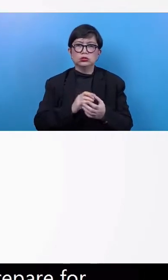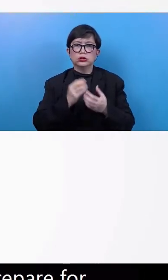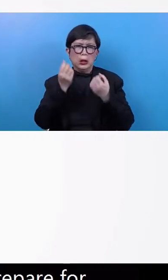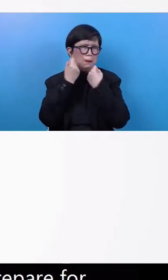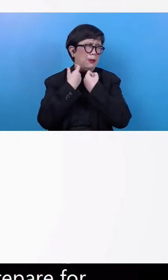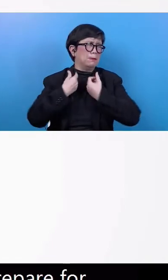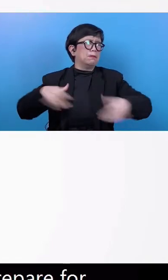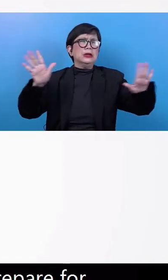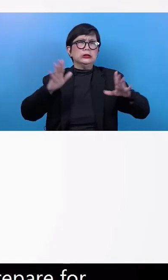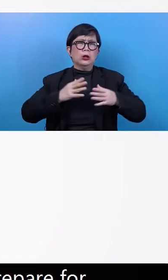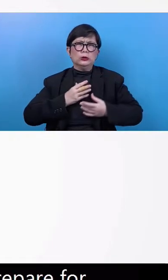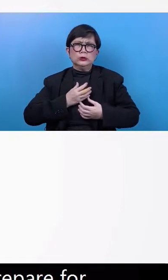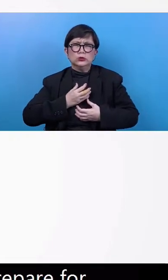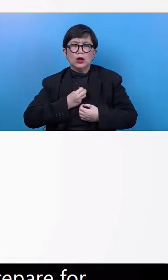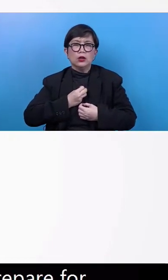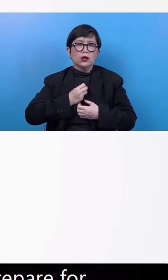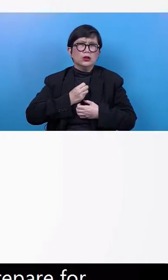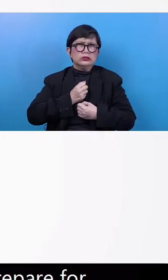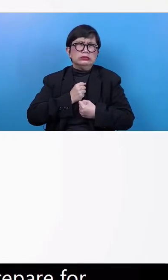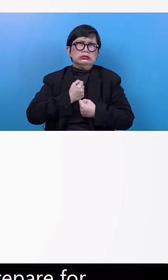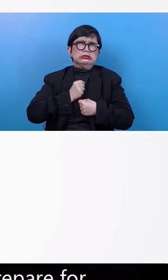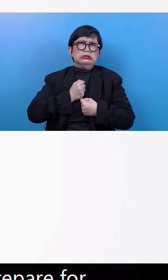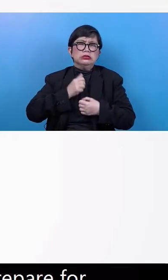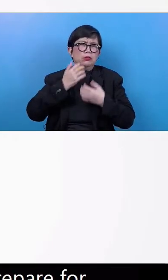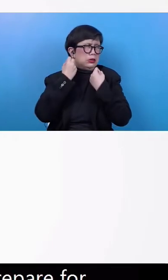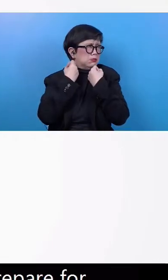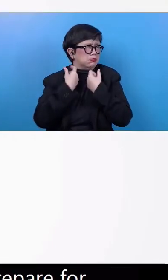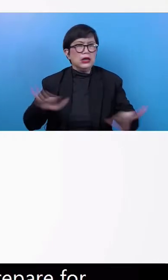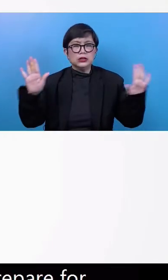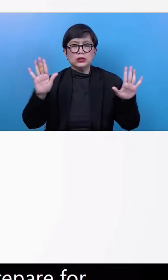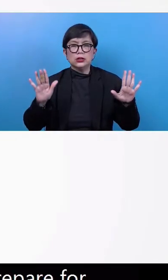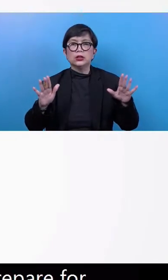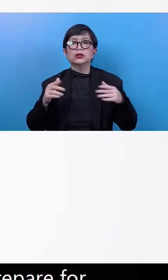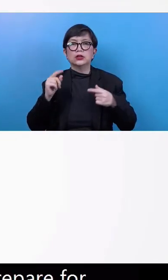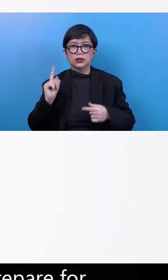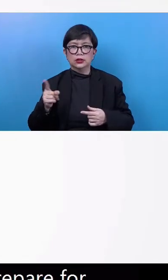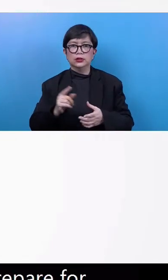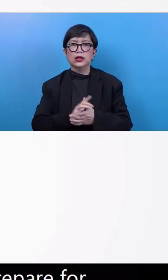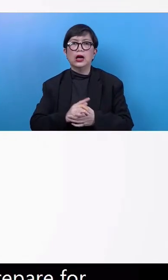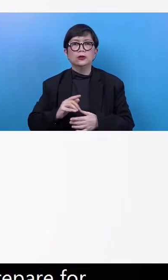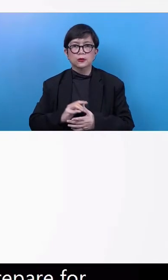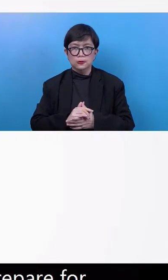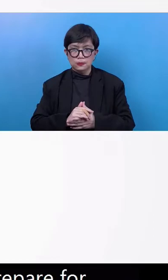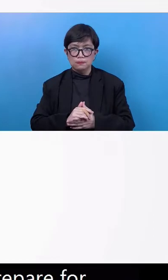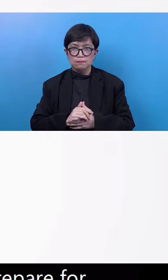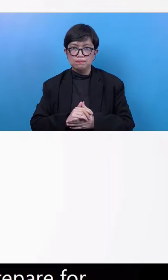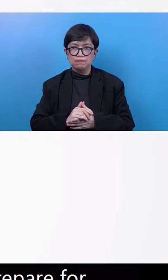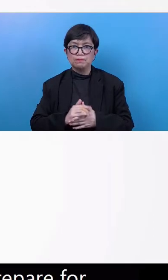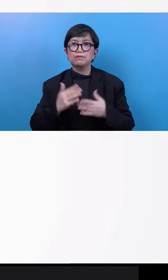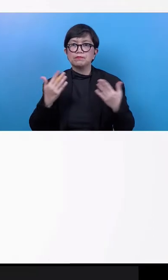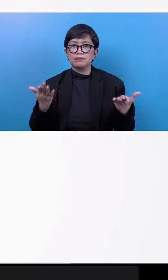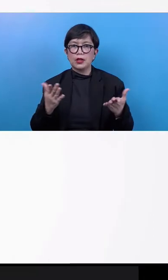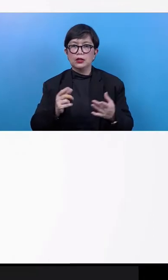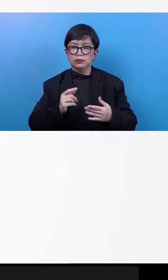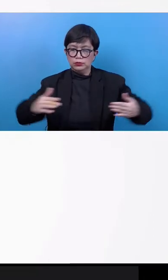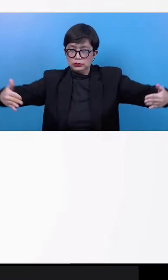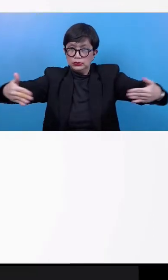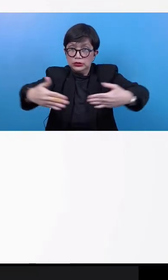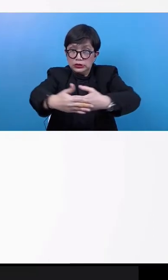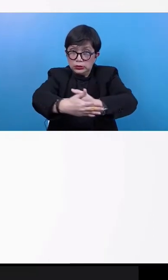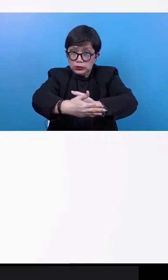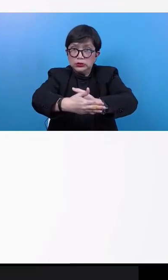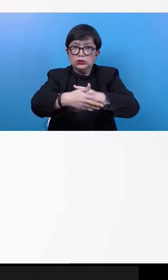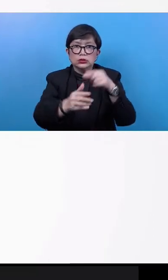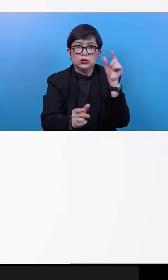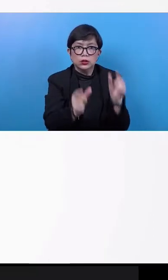And those are the three things that I would like to go away with. Protecting lives and livelihoods is what we should aim for. Thank you very much, and thank